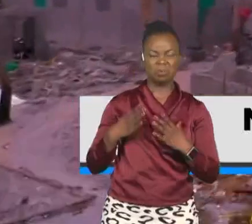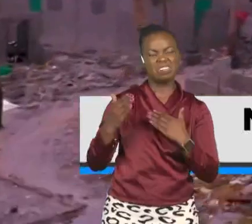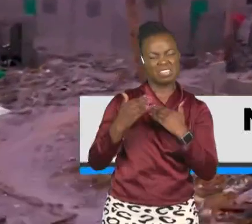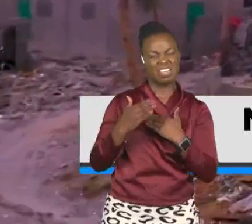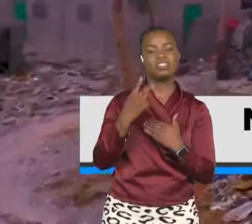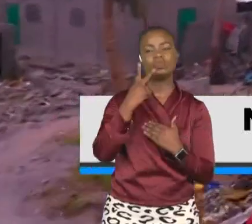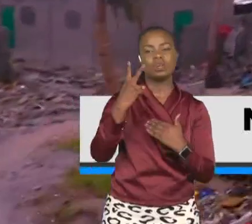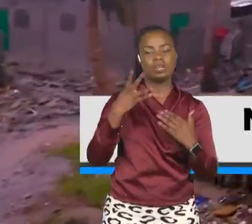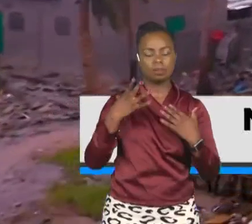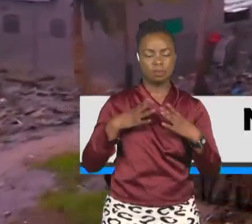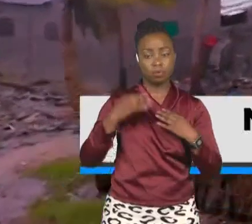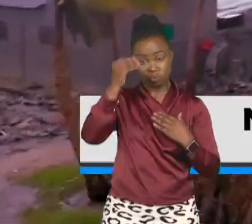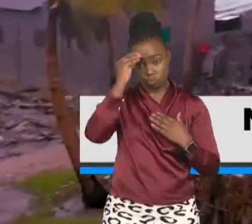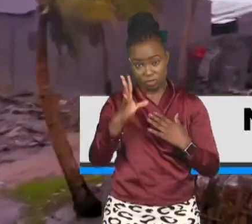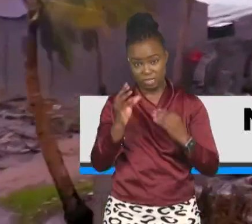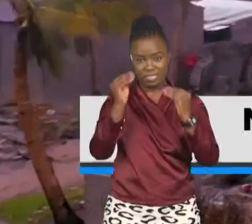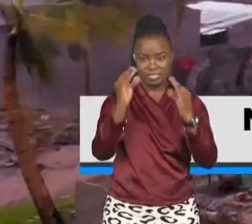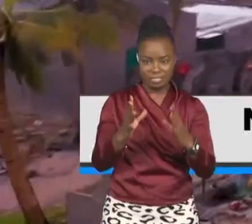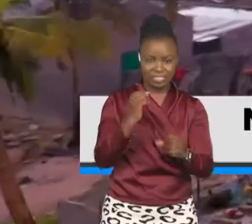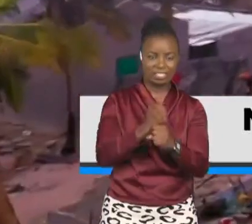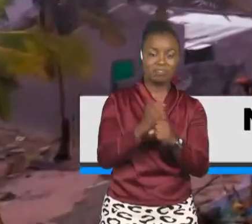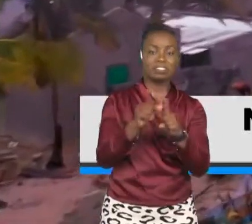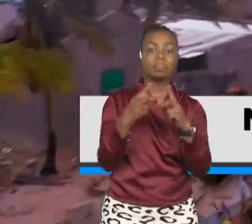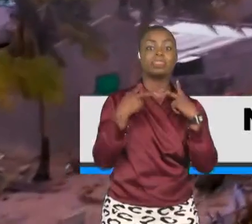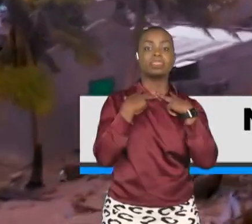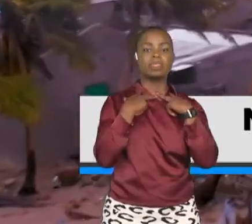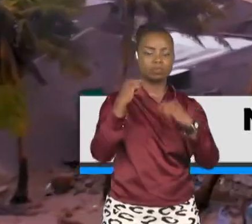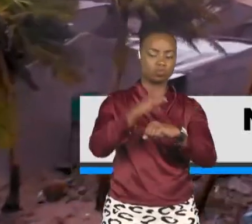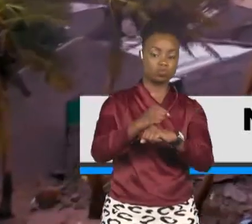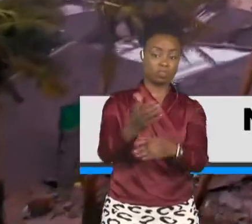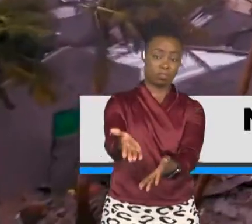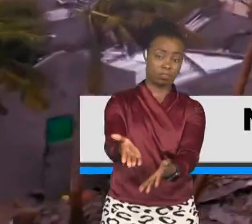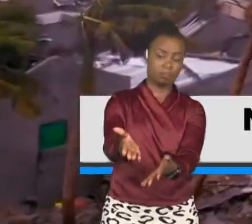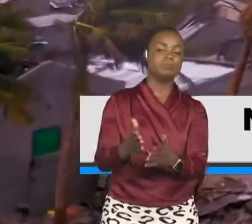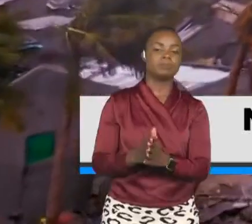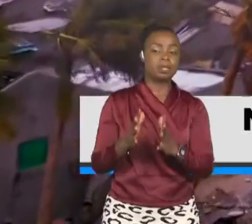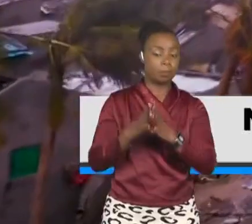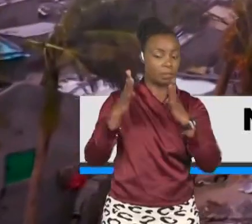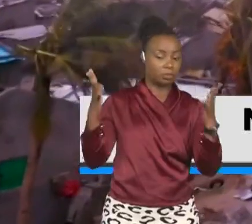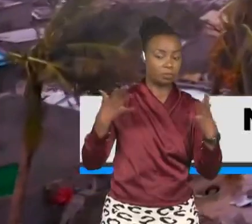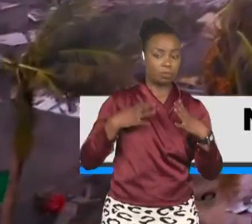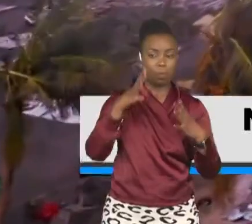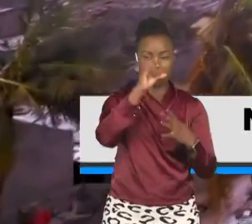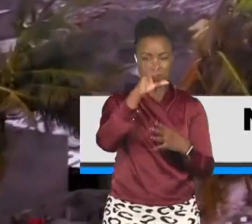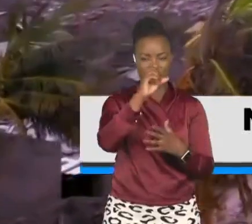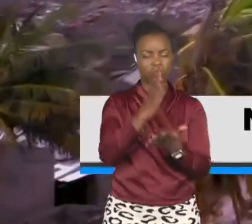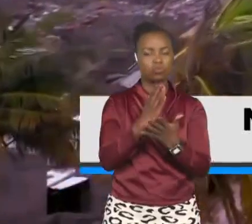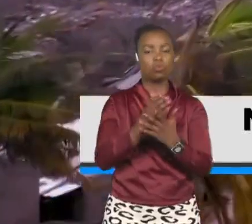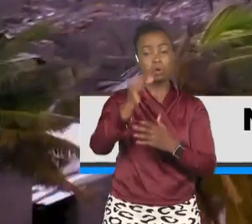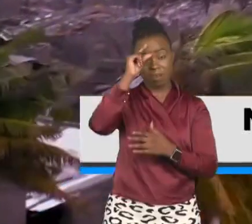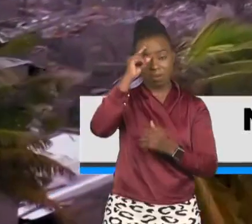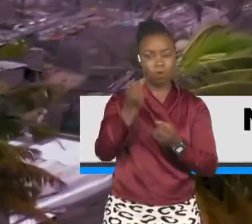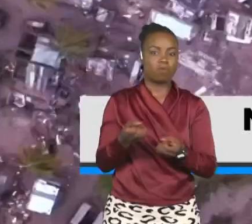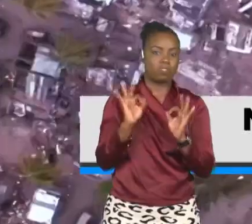pupils, teachers and staff who had been trapped at a school in Chimanimani. The majority of the missing are thought to be government workers